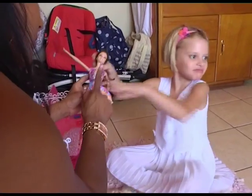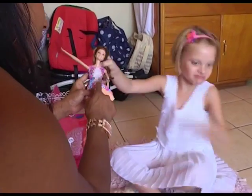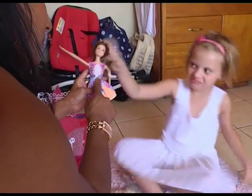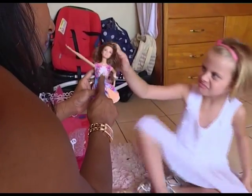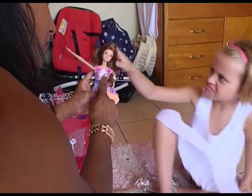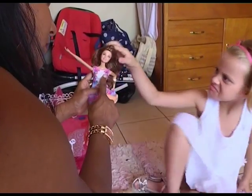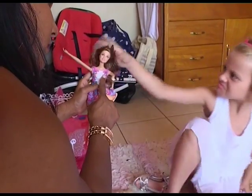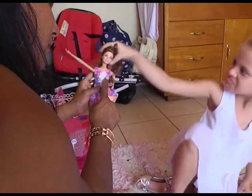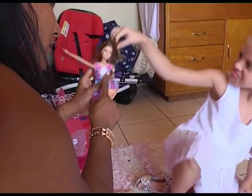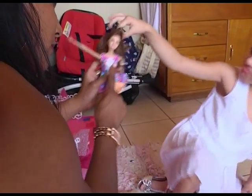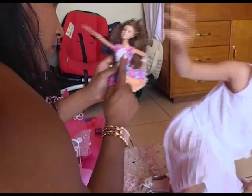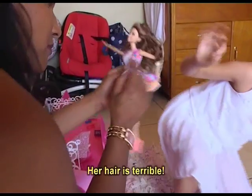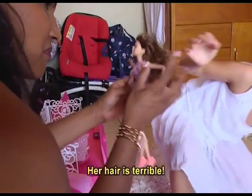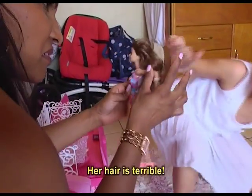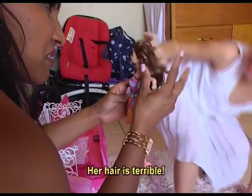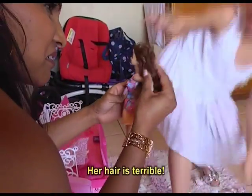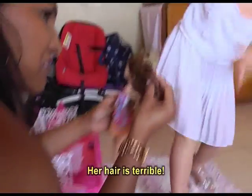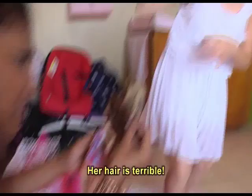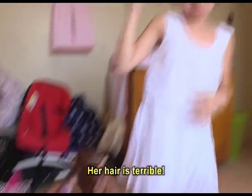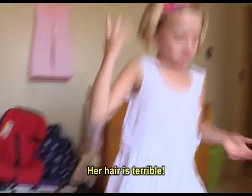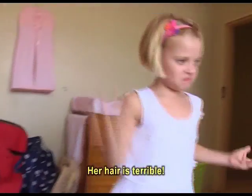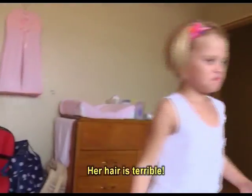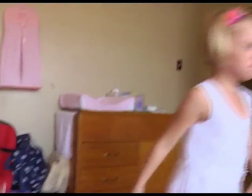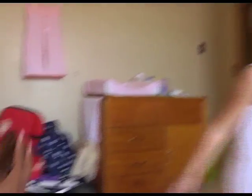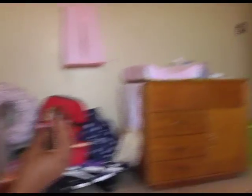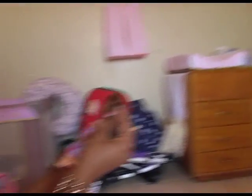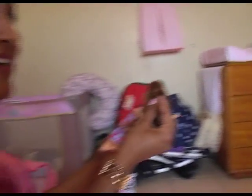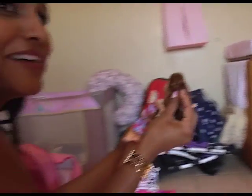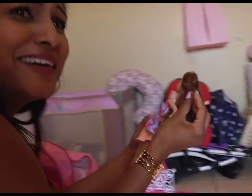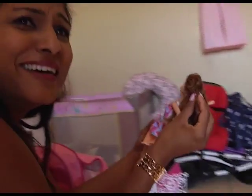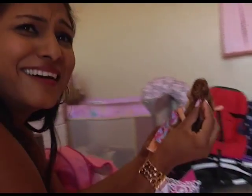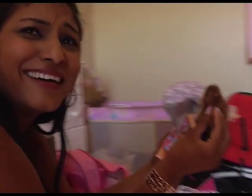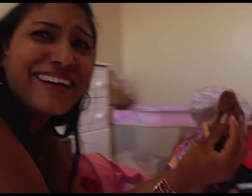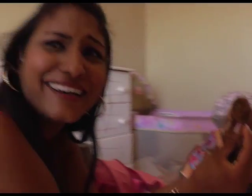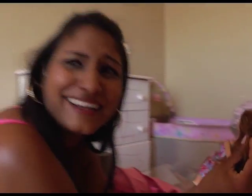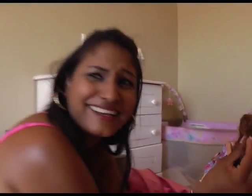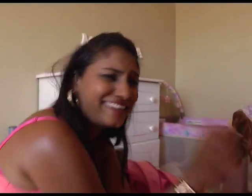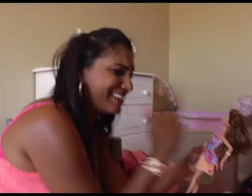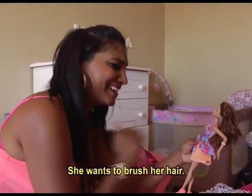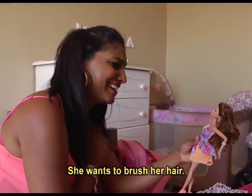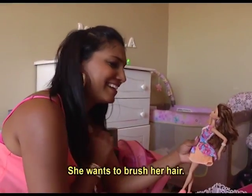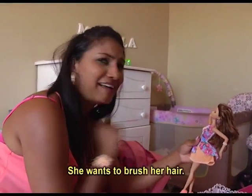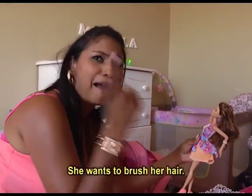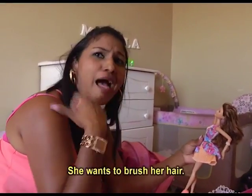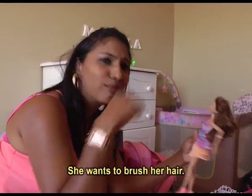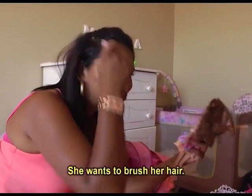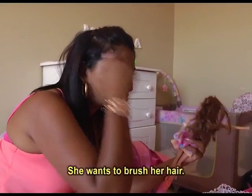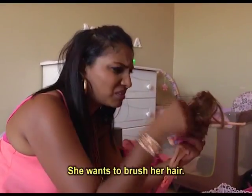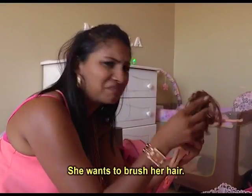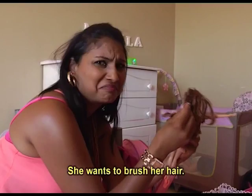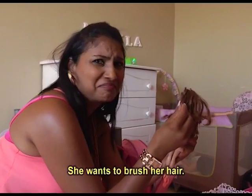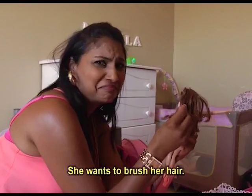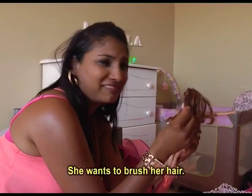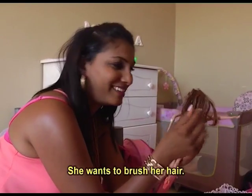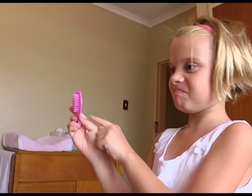te min. Oh, her hair is terrible. Jou meis, hoekom is jy so synig? She wants to brush her